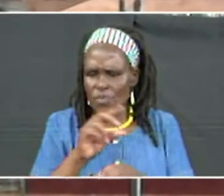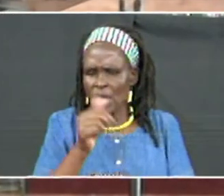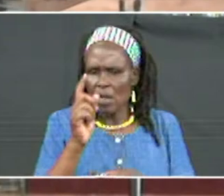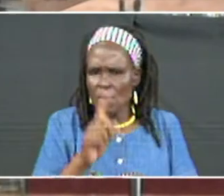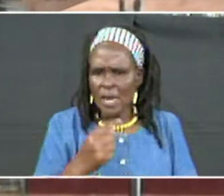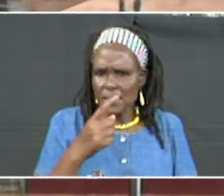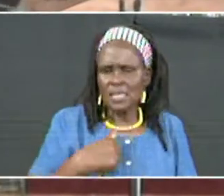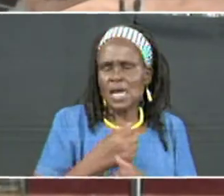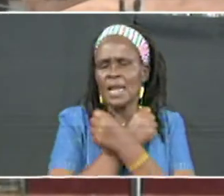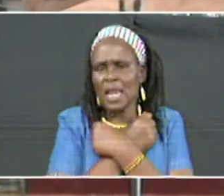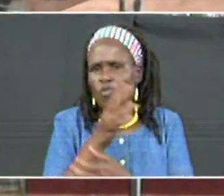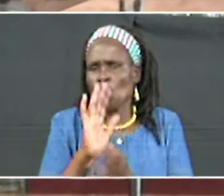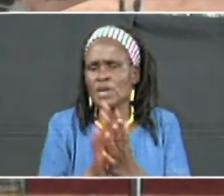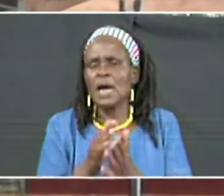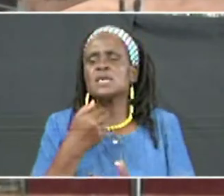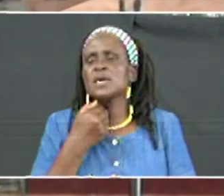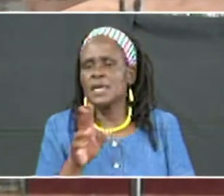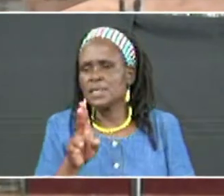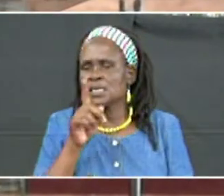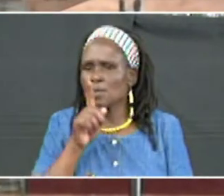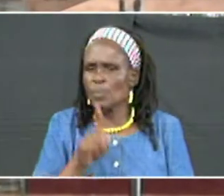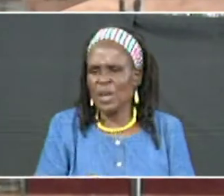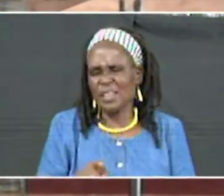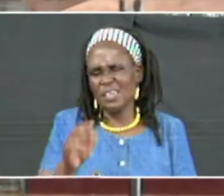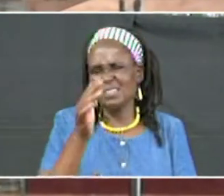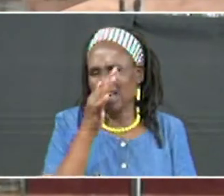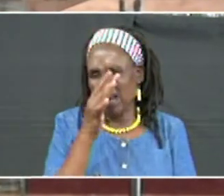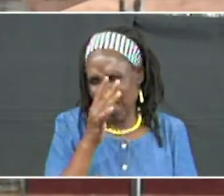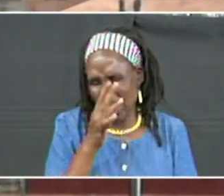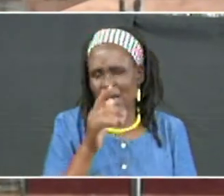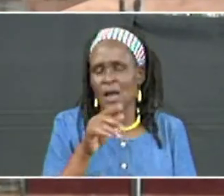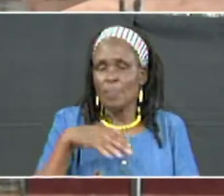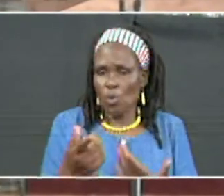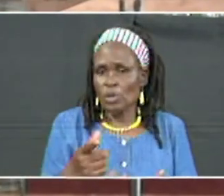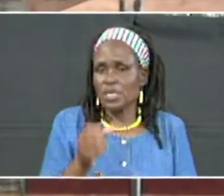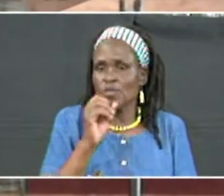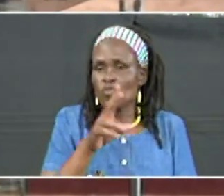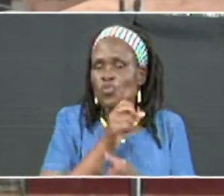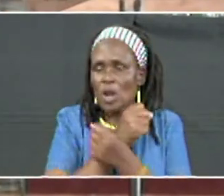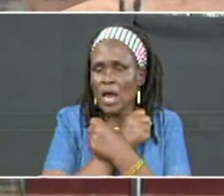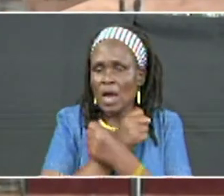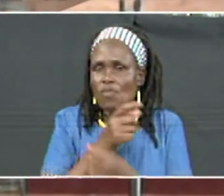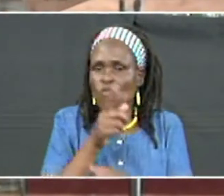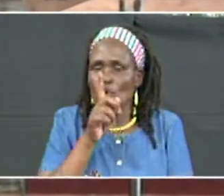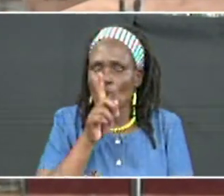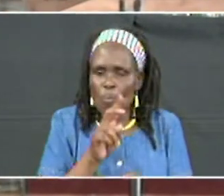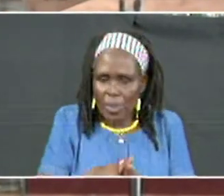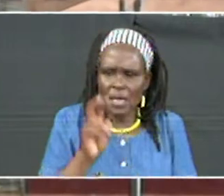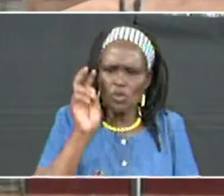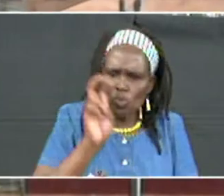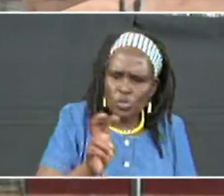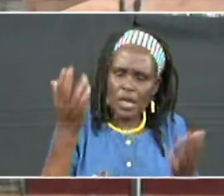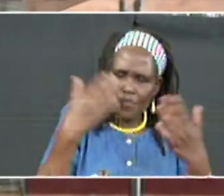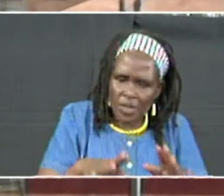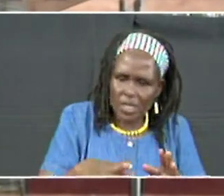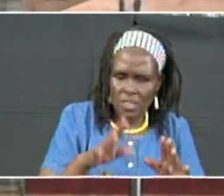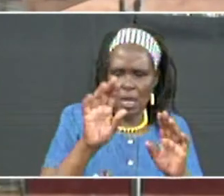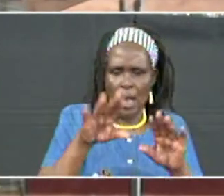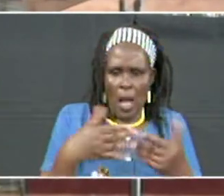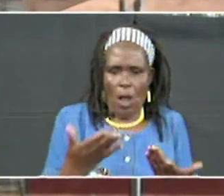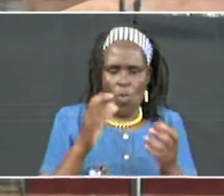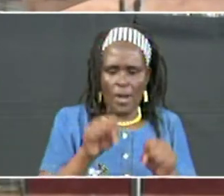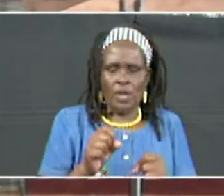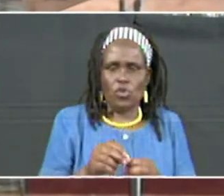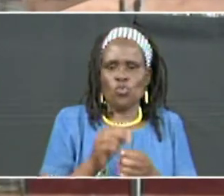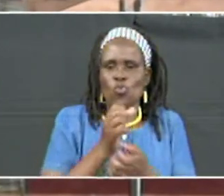his brother, he is a liar. For he who does not love his brother whom he has seen cannot love God whom he has not